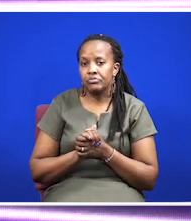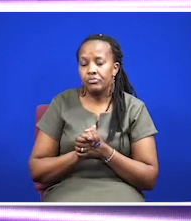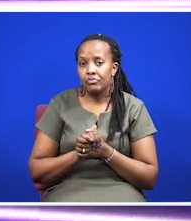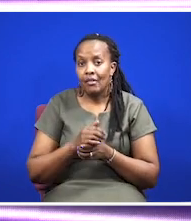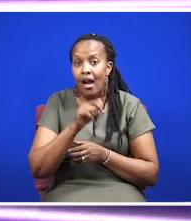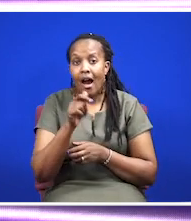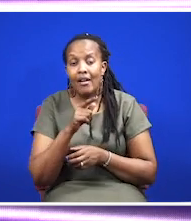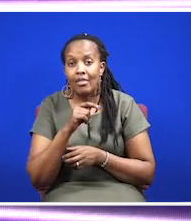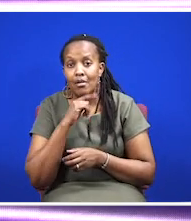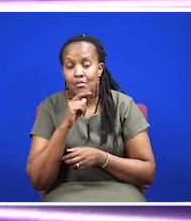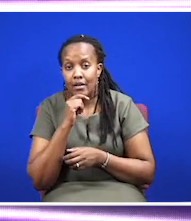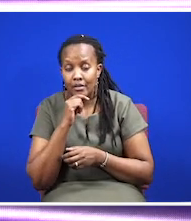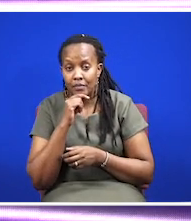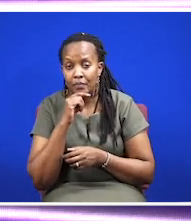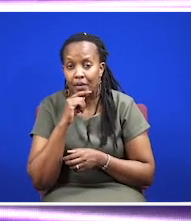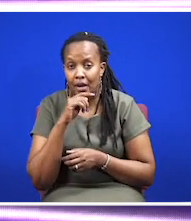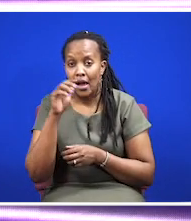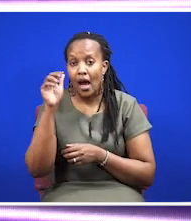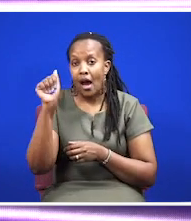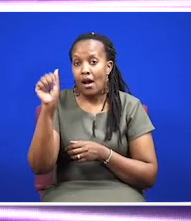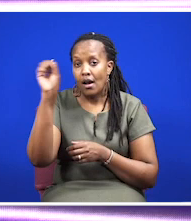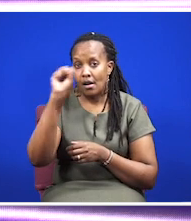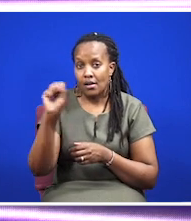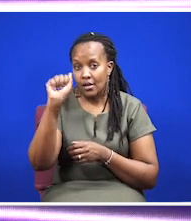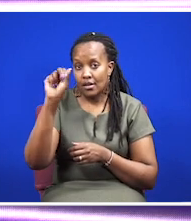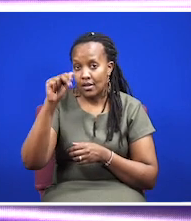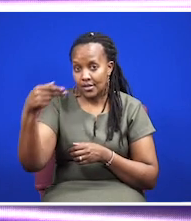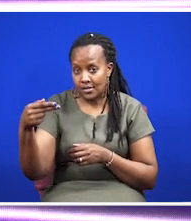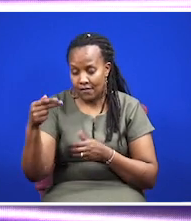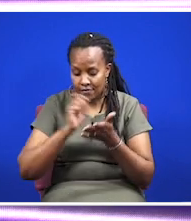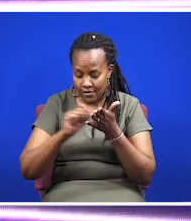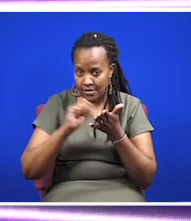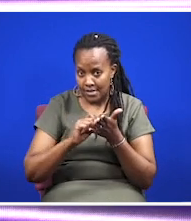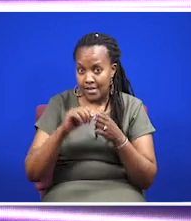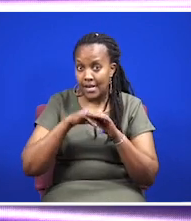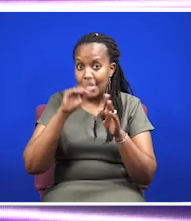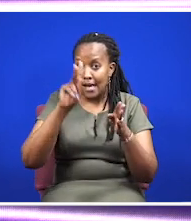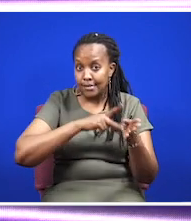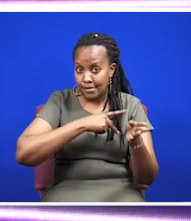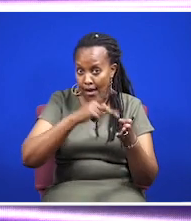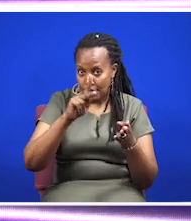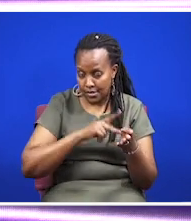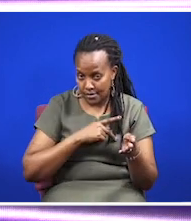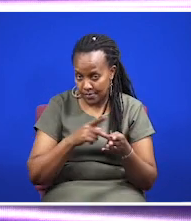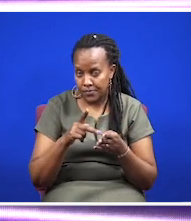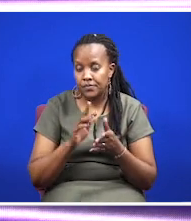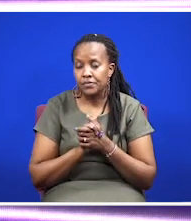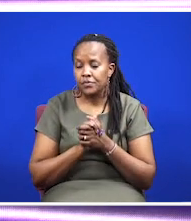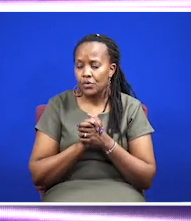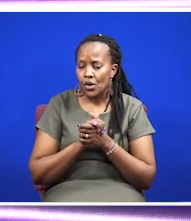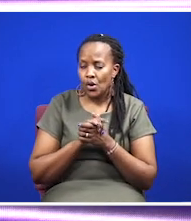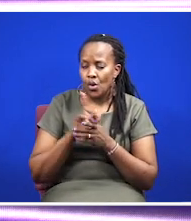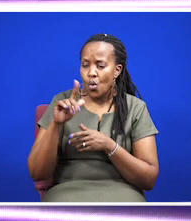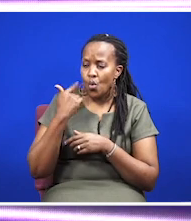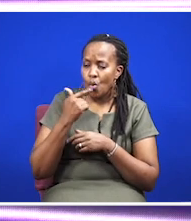a famous writer in the book of Psalms, has written in Psalms 50 verse 23 and said, "The one who